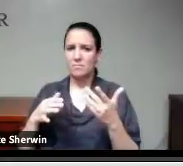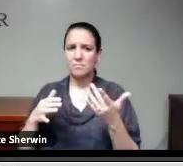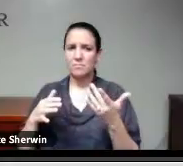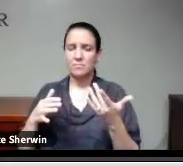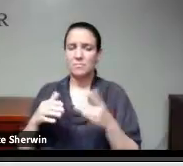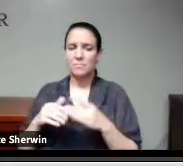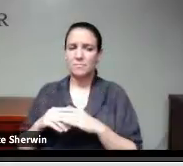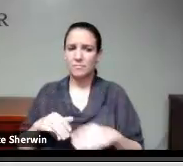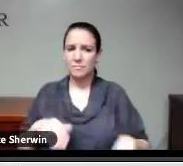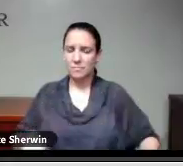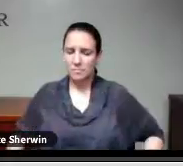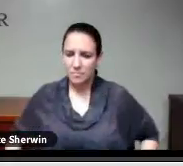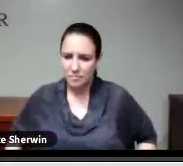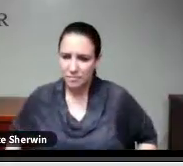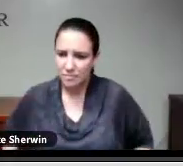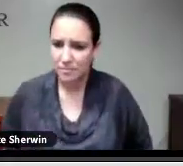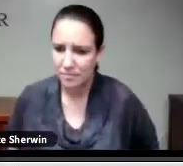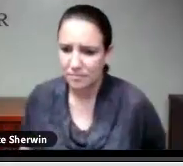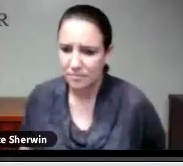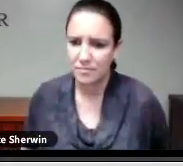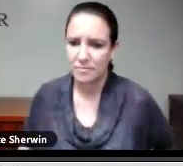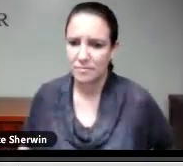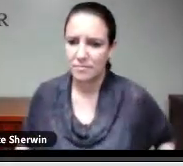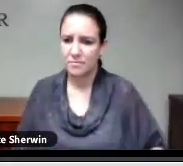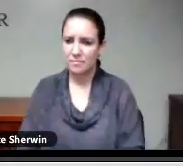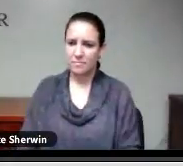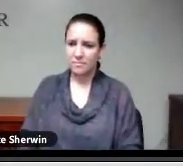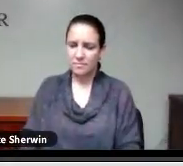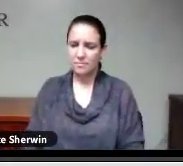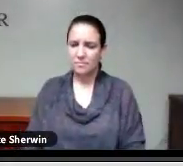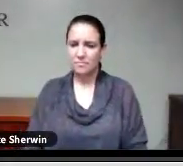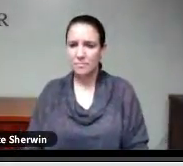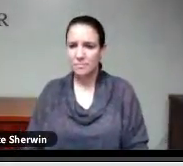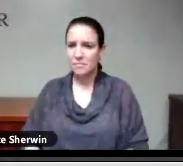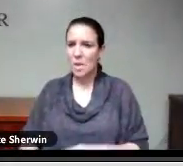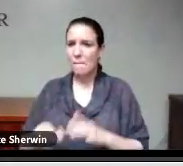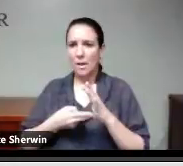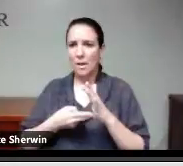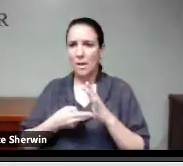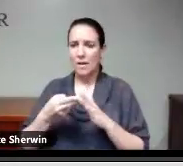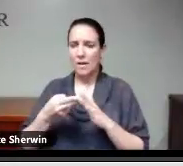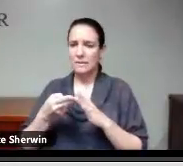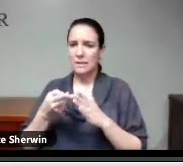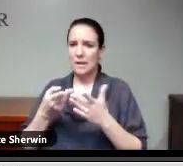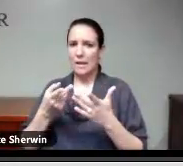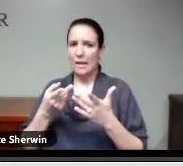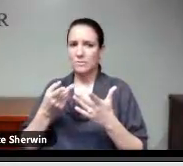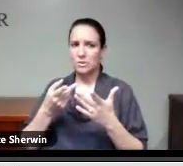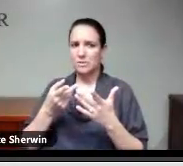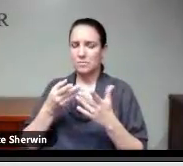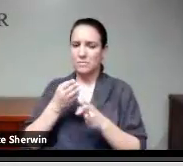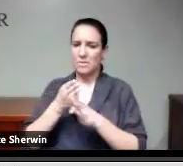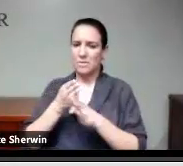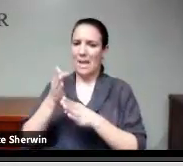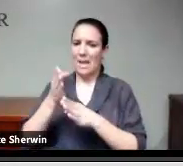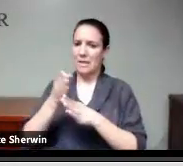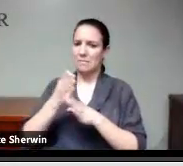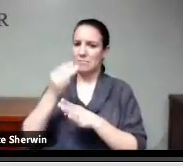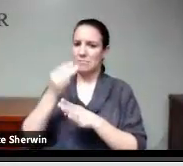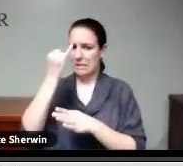driving our bottom line. But the essence of this evaluation module is really helpful to think